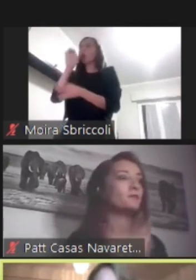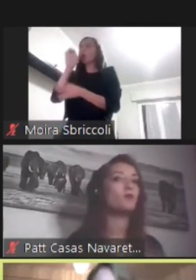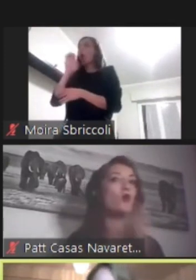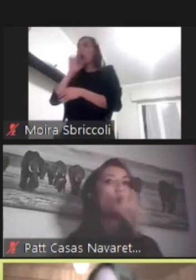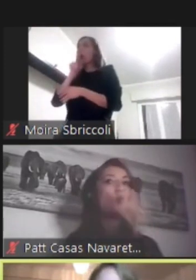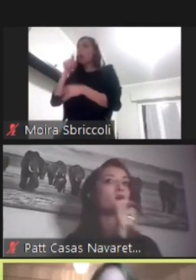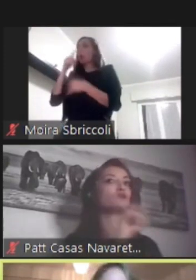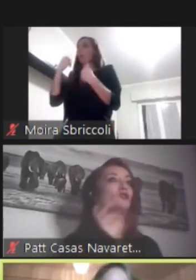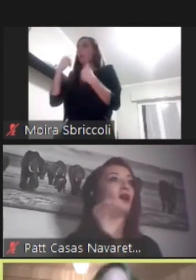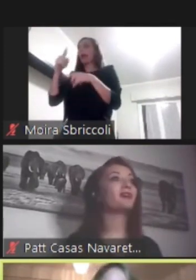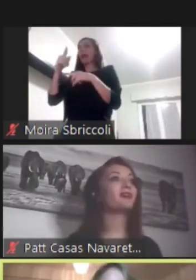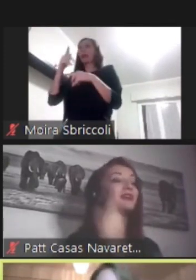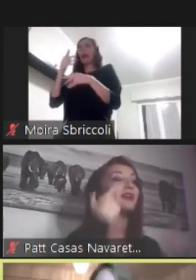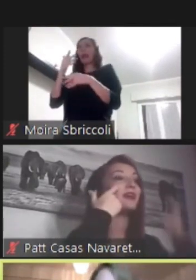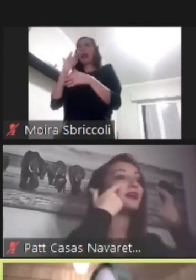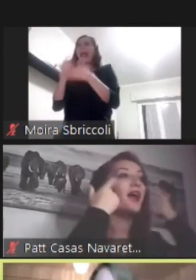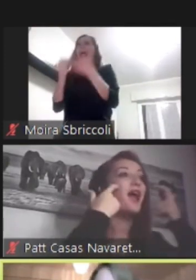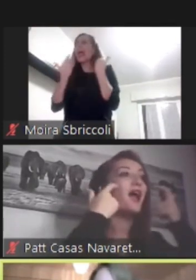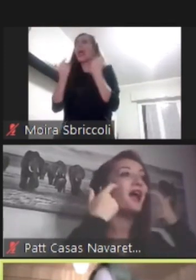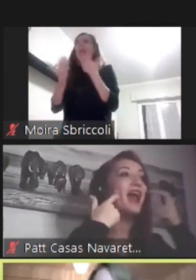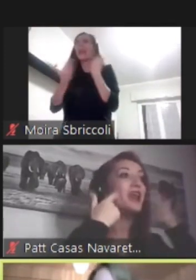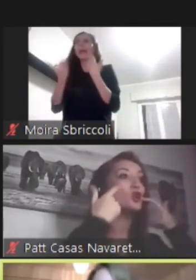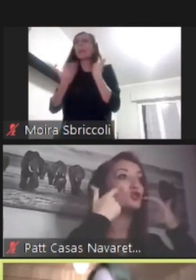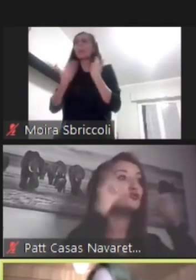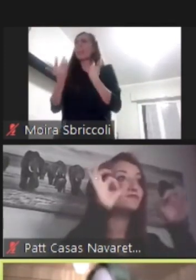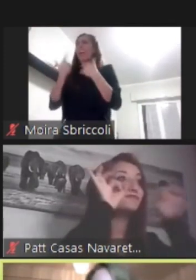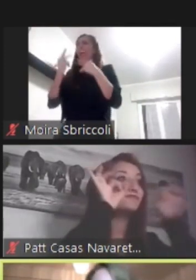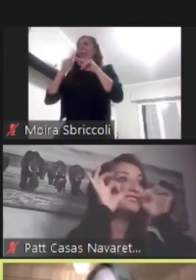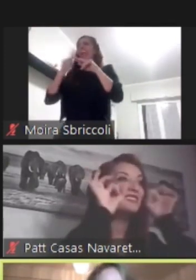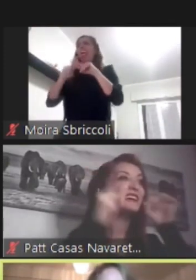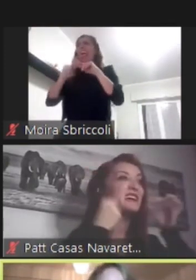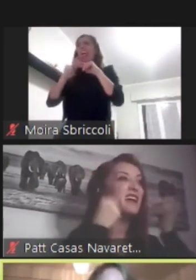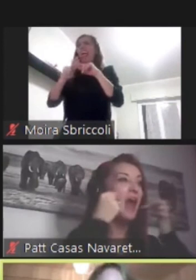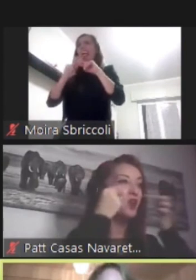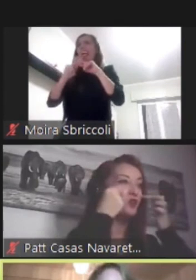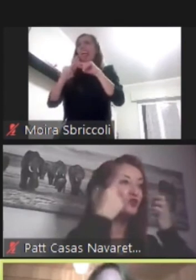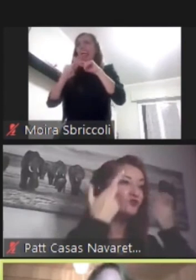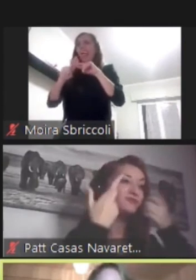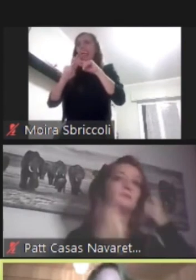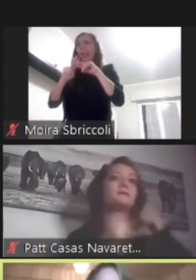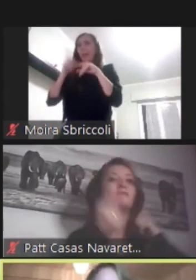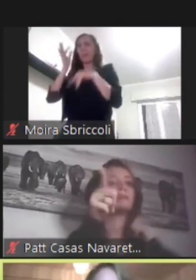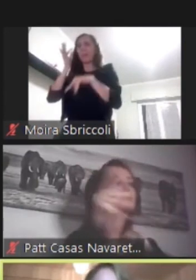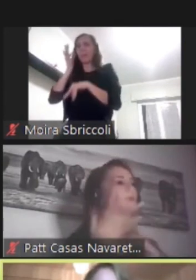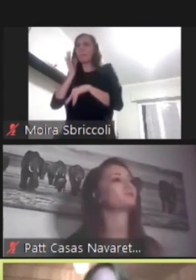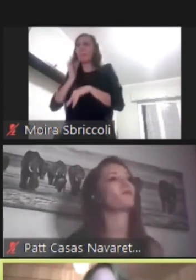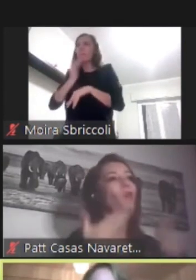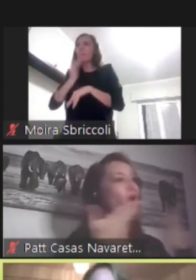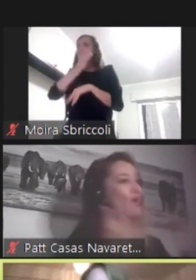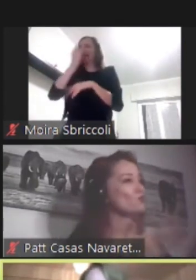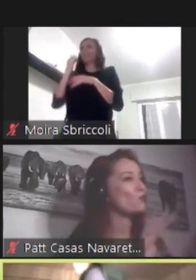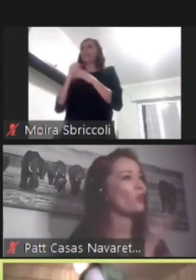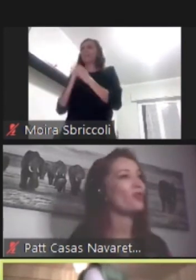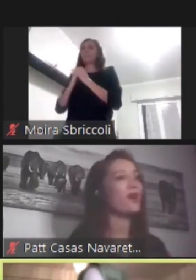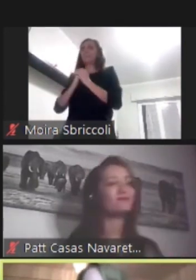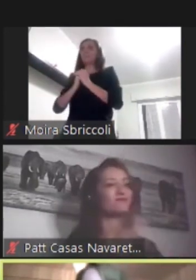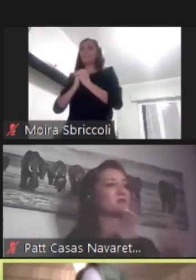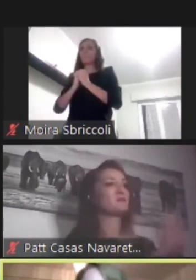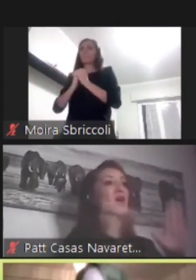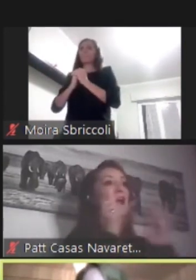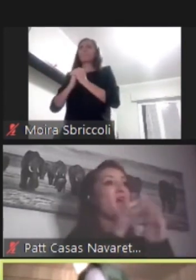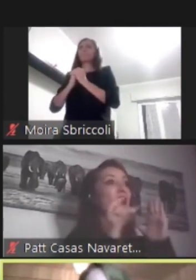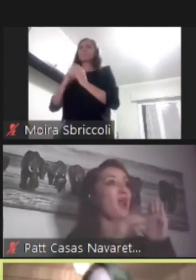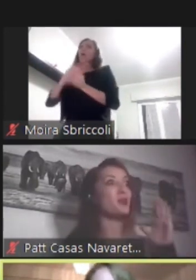it. So some other great tips on this one is that it also can help lower the blood